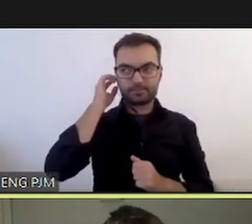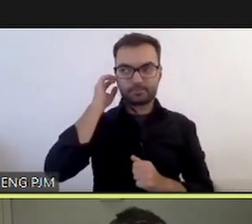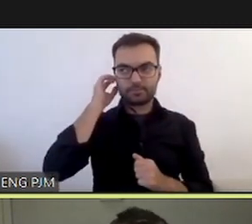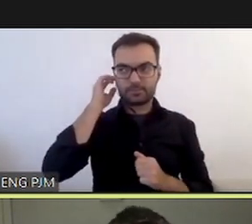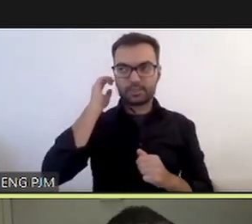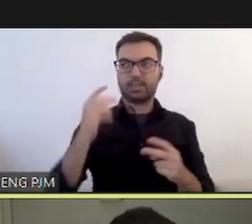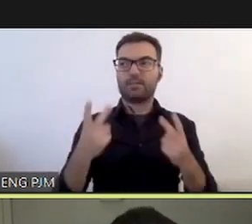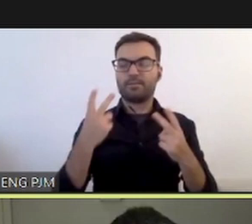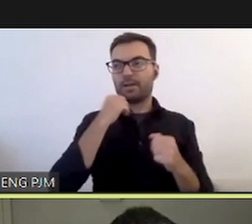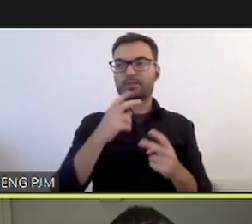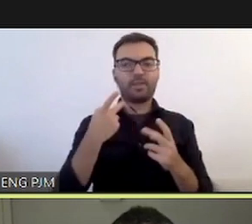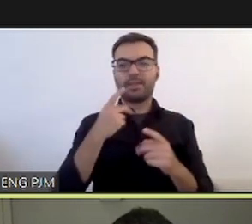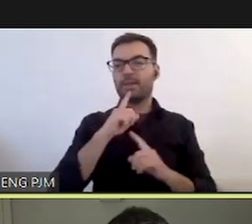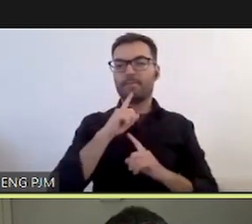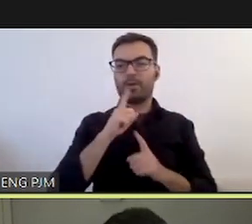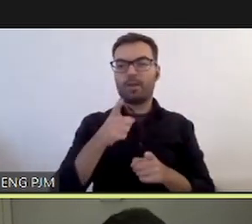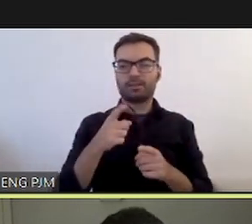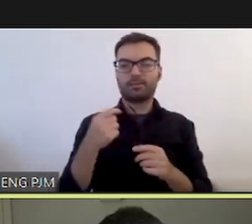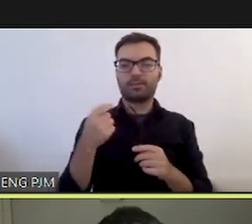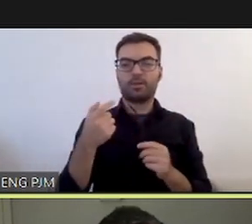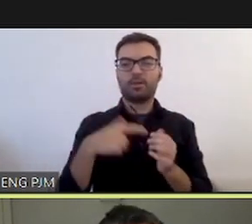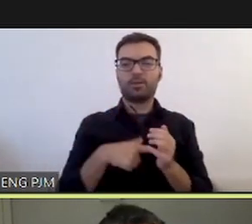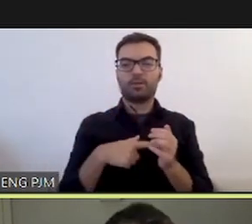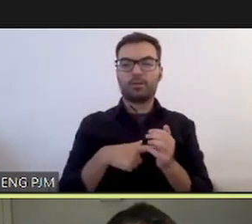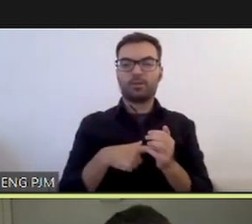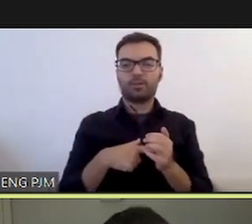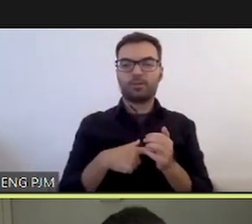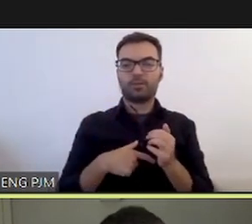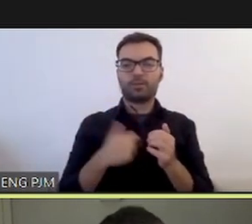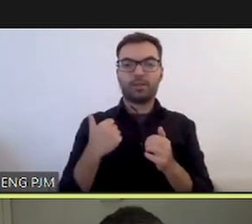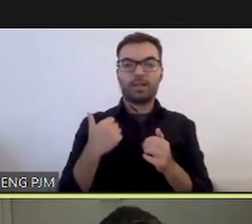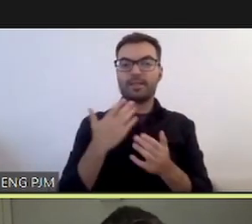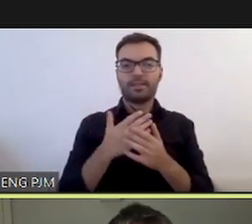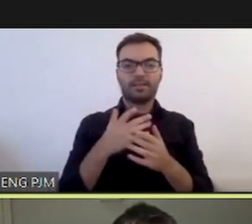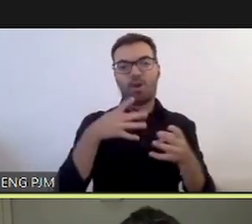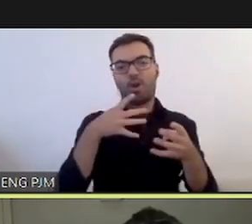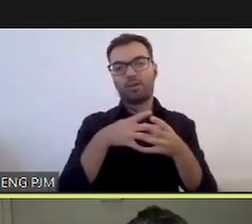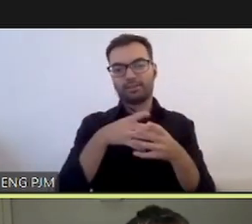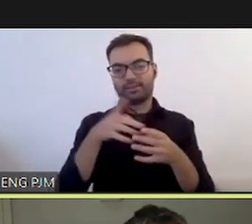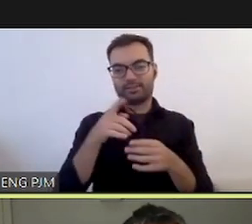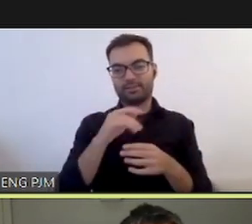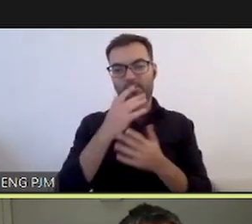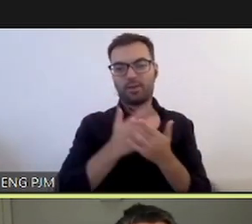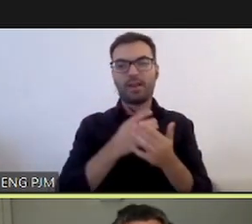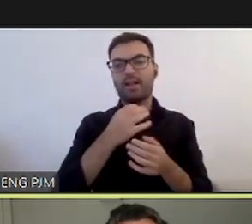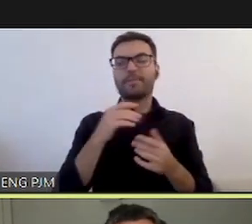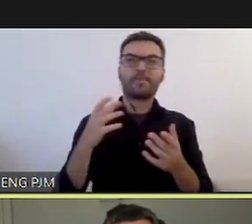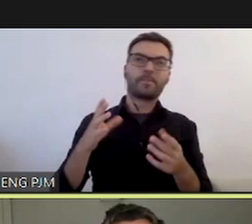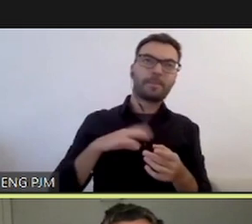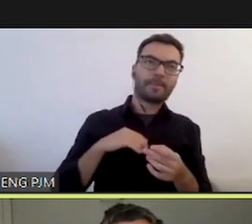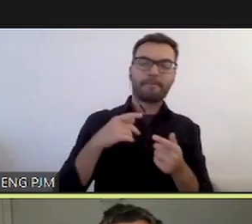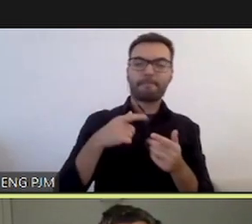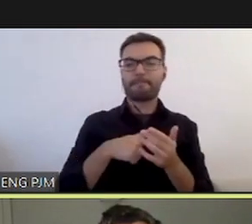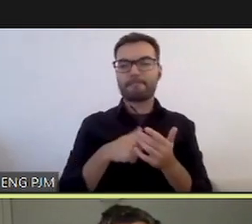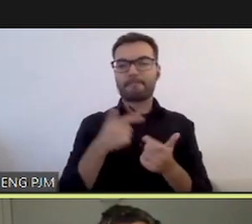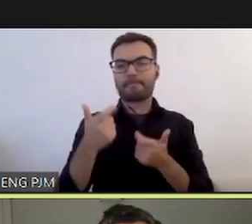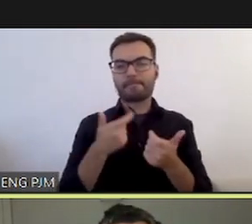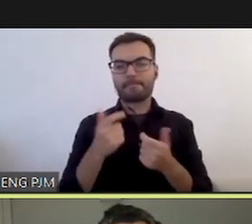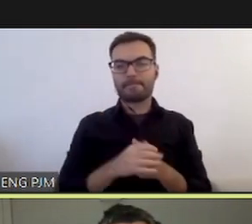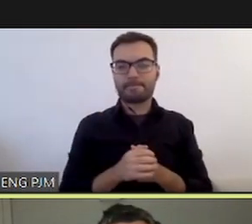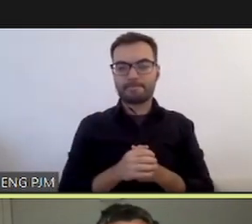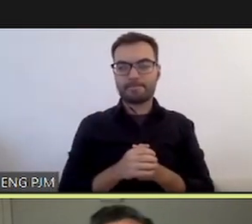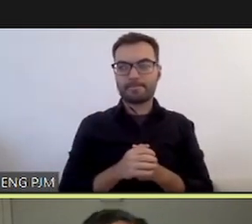And I don't recommend to use the screen readers as the testing tool. It might be used as the